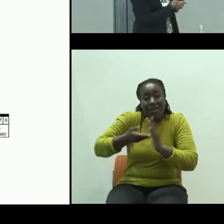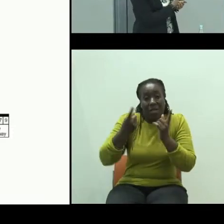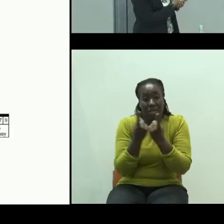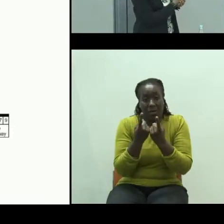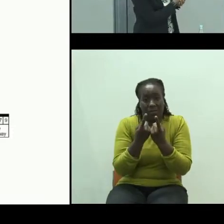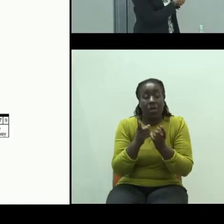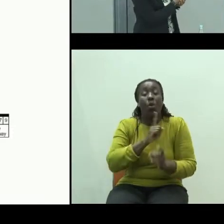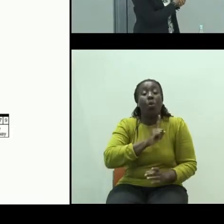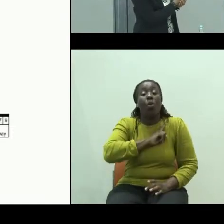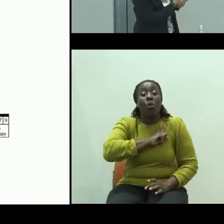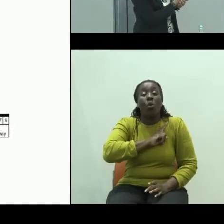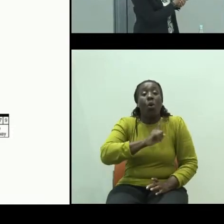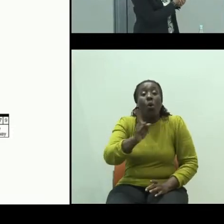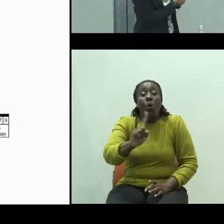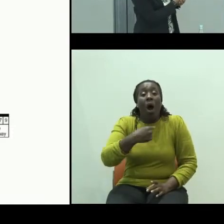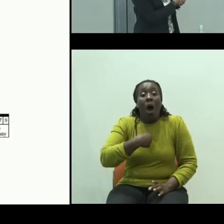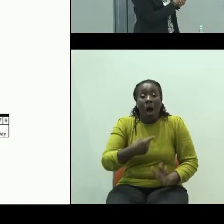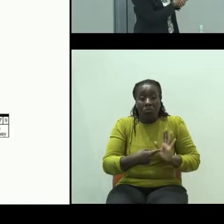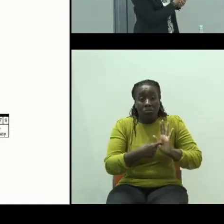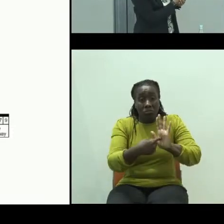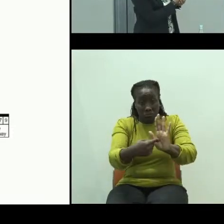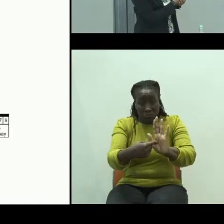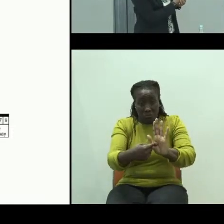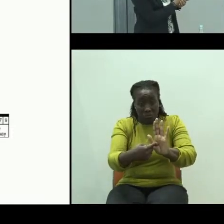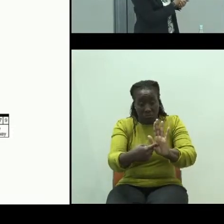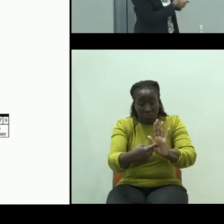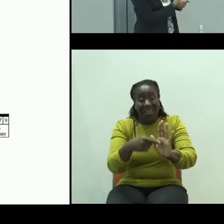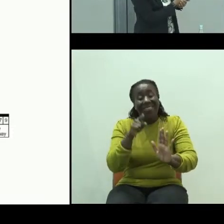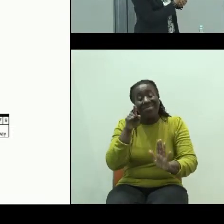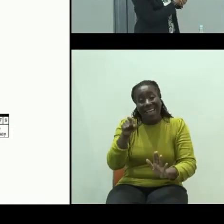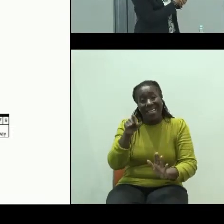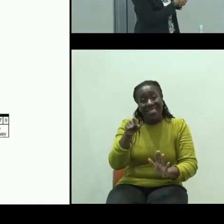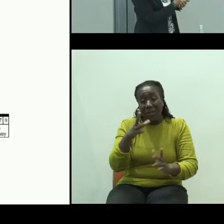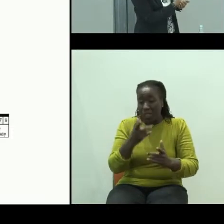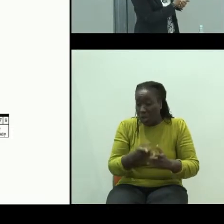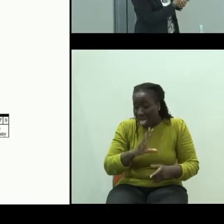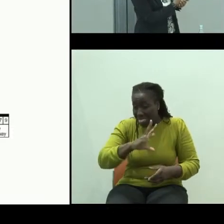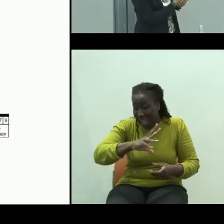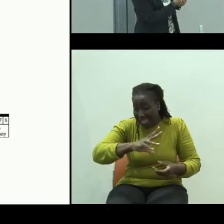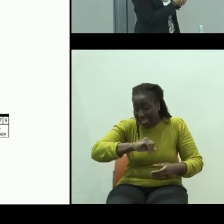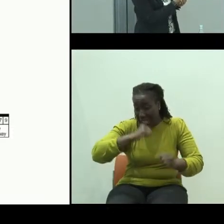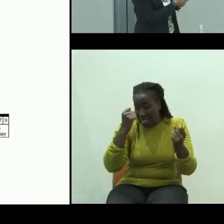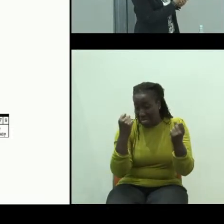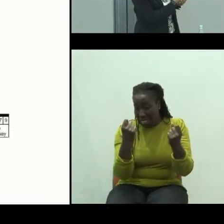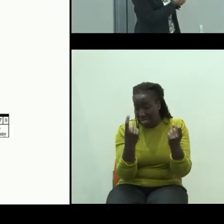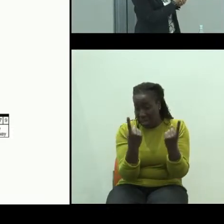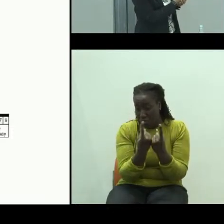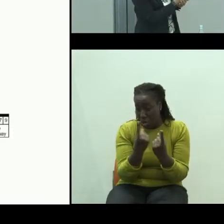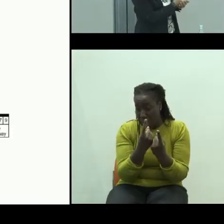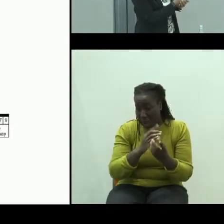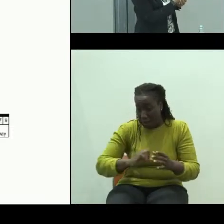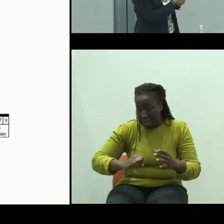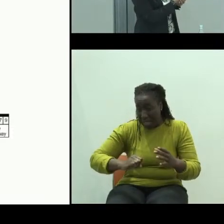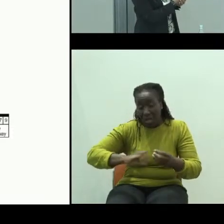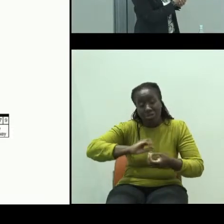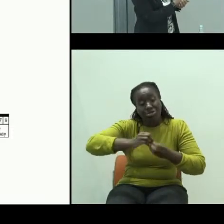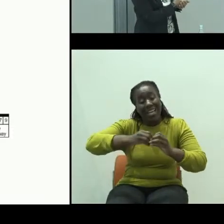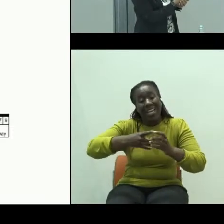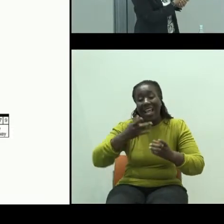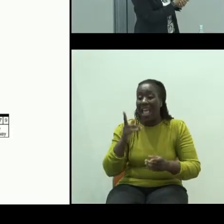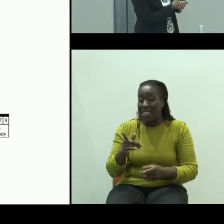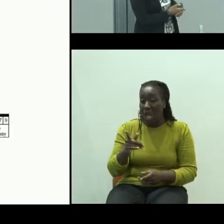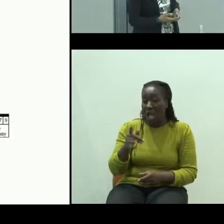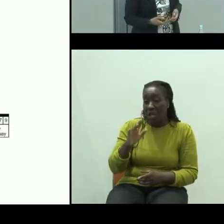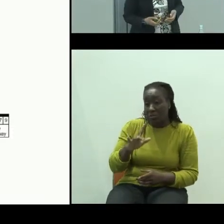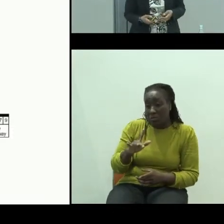I'm showing here, this is now the substrate being consumed, this is the product being produced, and the peak bars for both